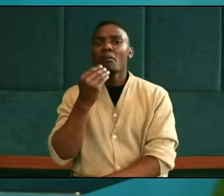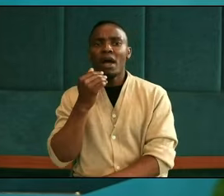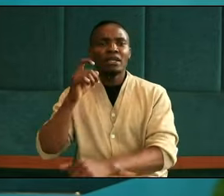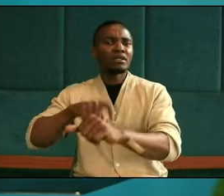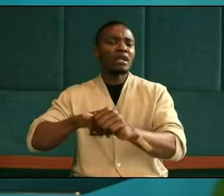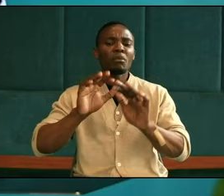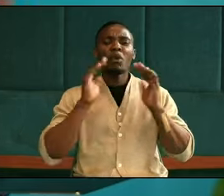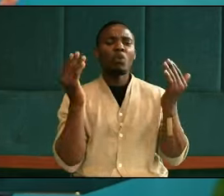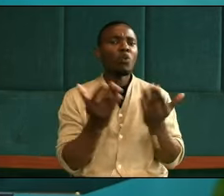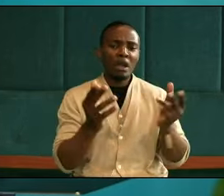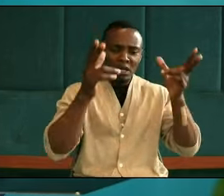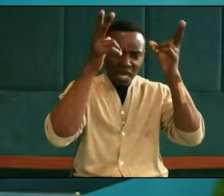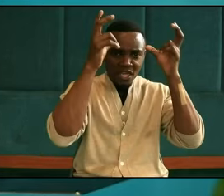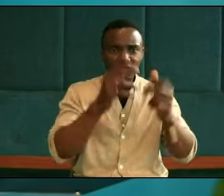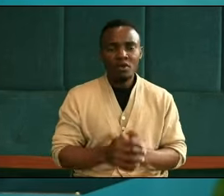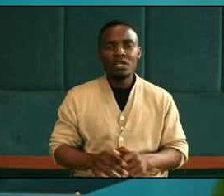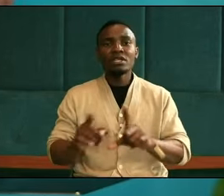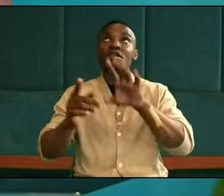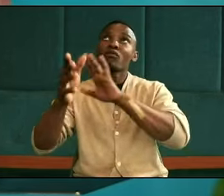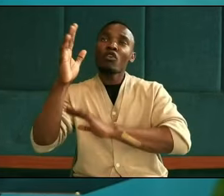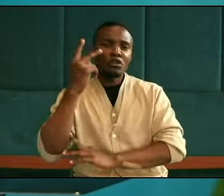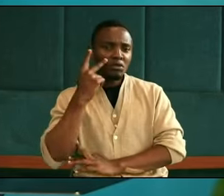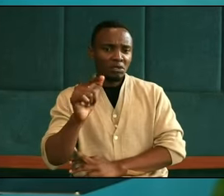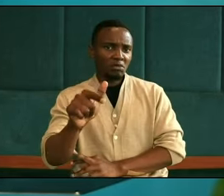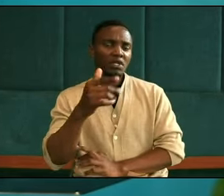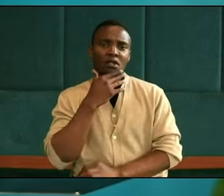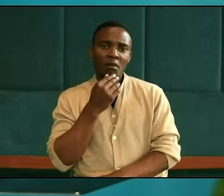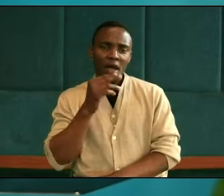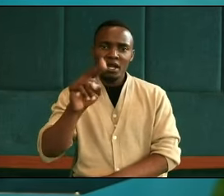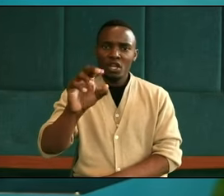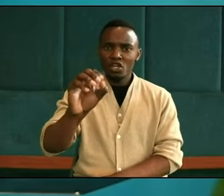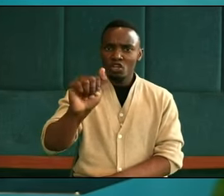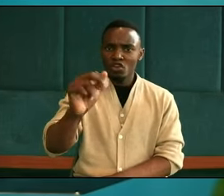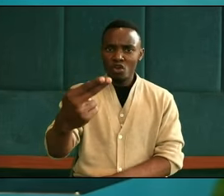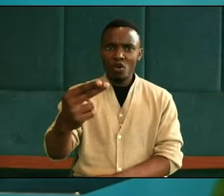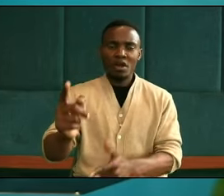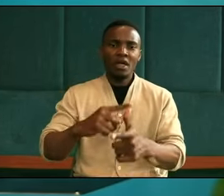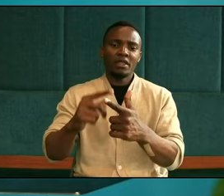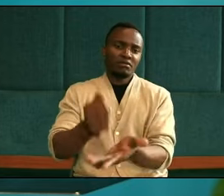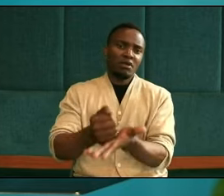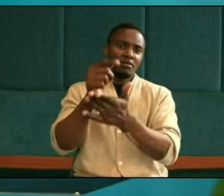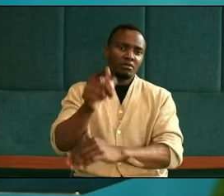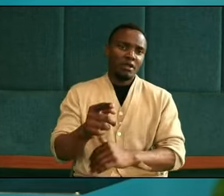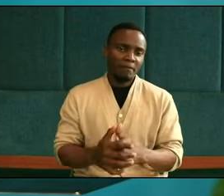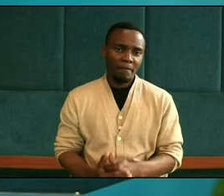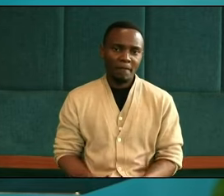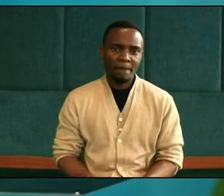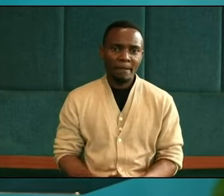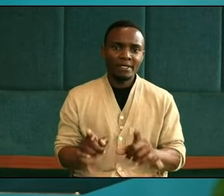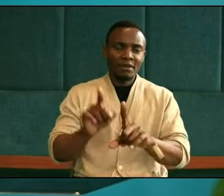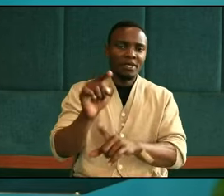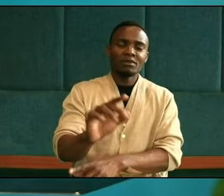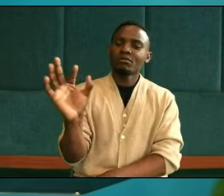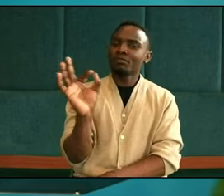And God looks at Noah and finds favor with Noah, an outlier in the field